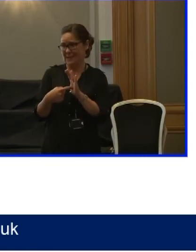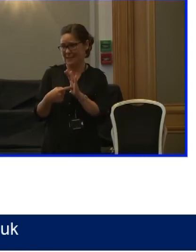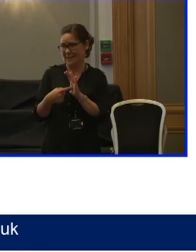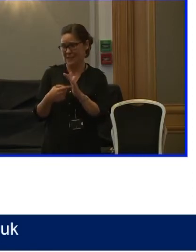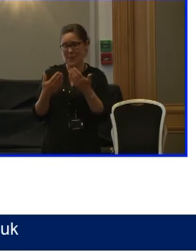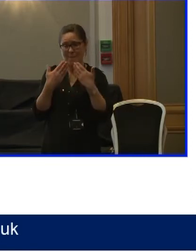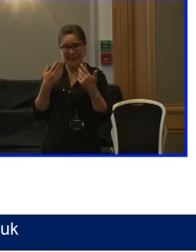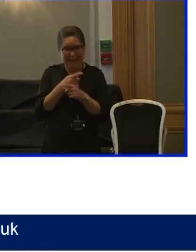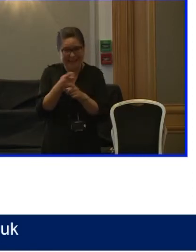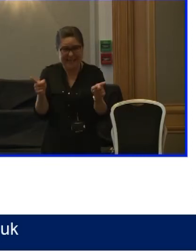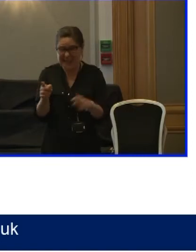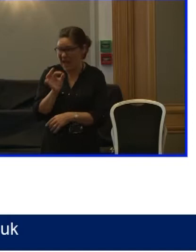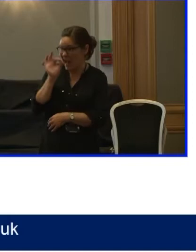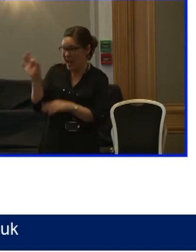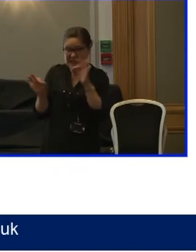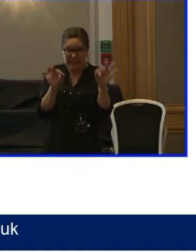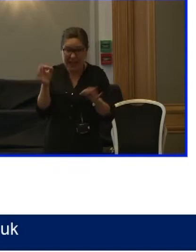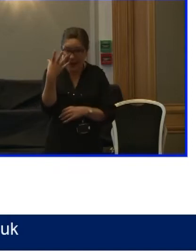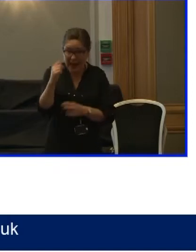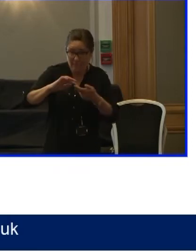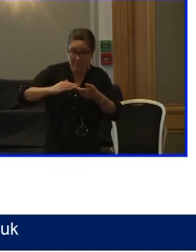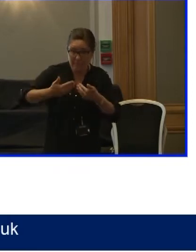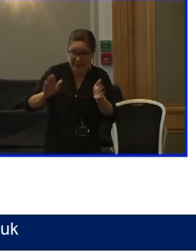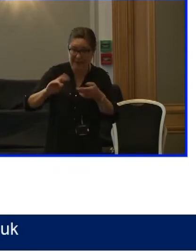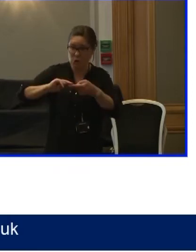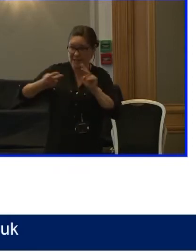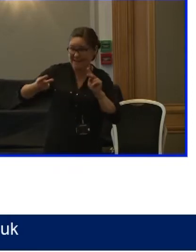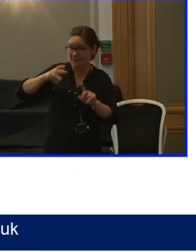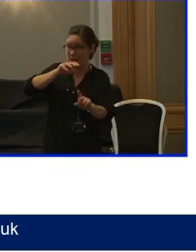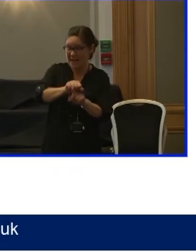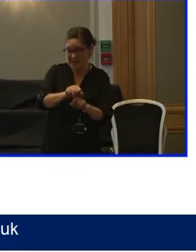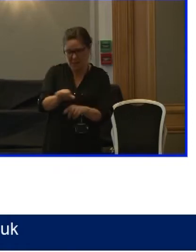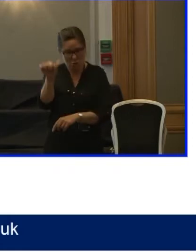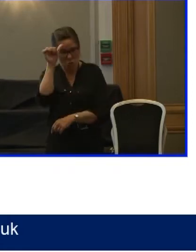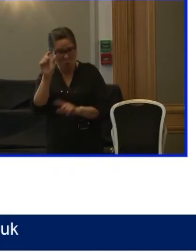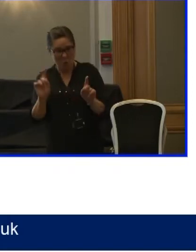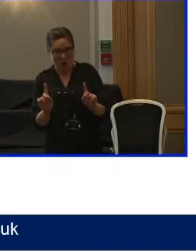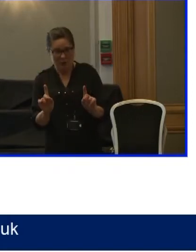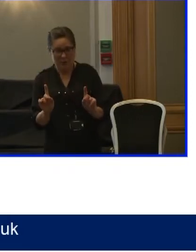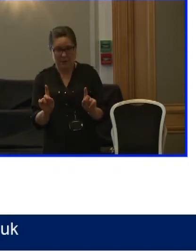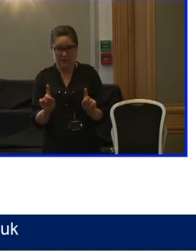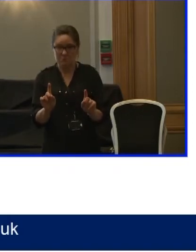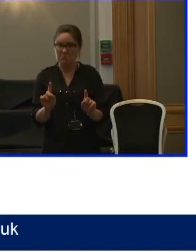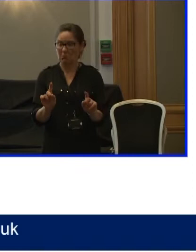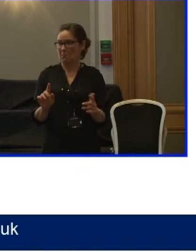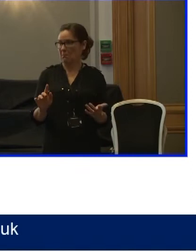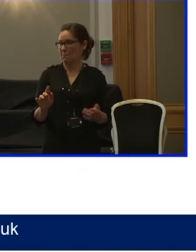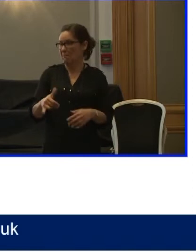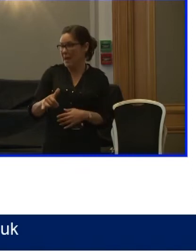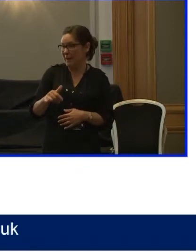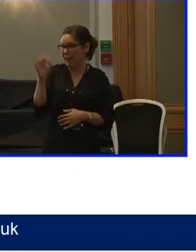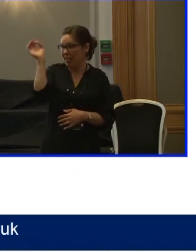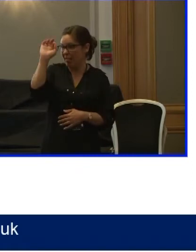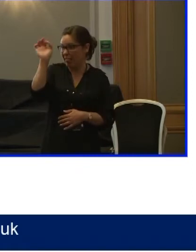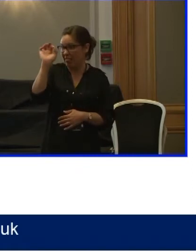Ask the question, do you happen to have a genetic diagnosis? Do you know about this? Have you had that choice? And if they're not aware, send them to Unlock